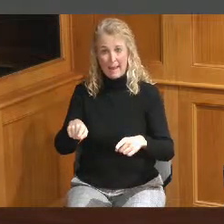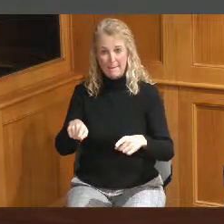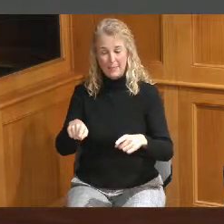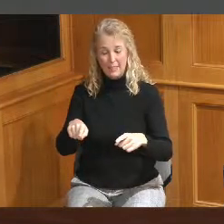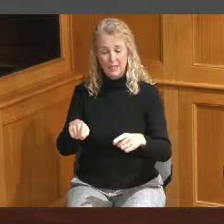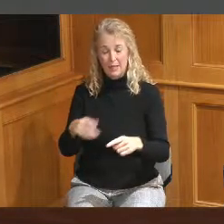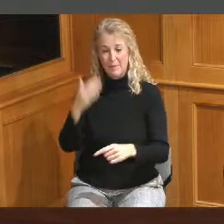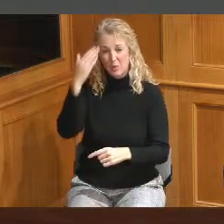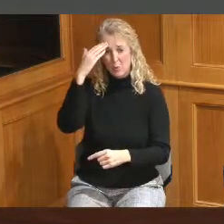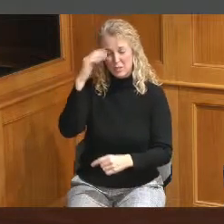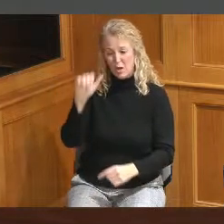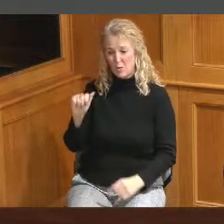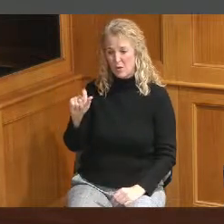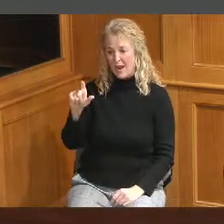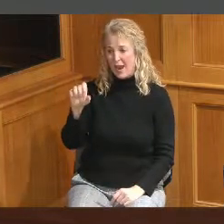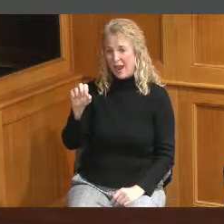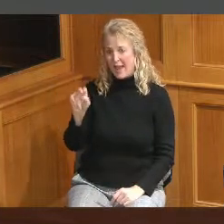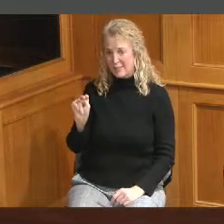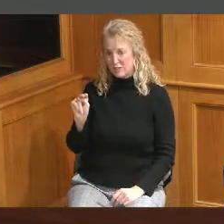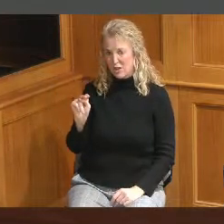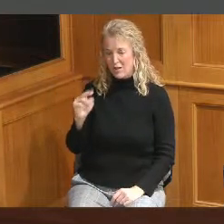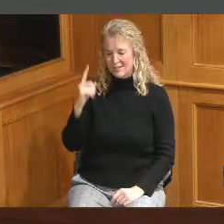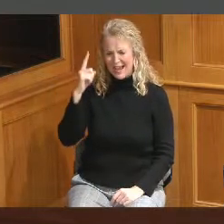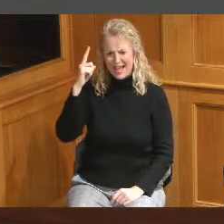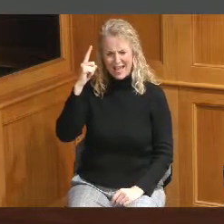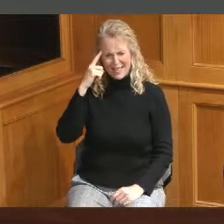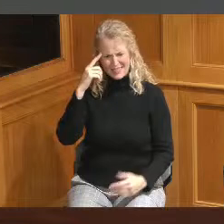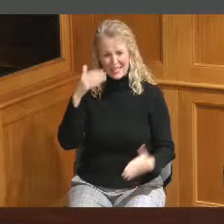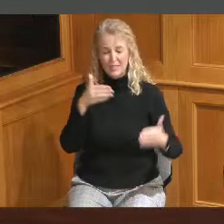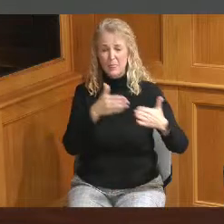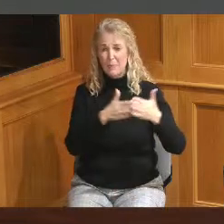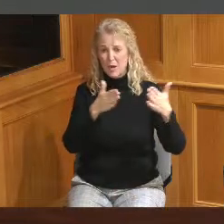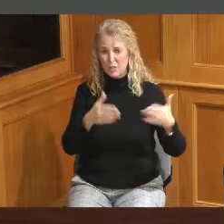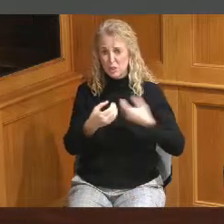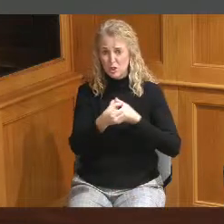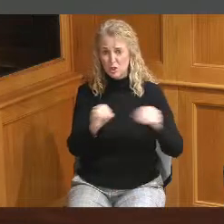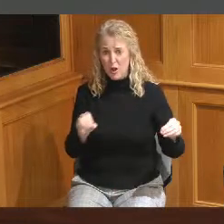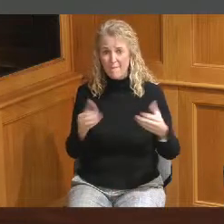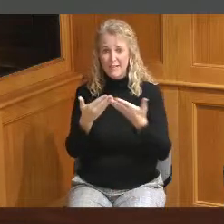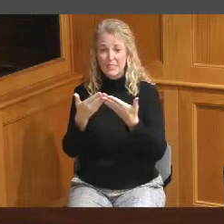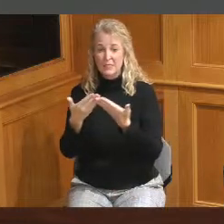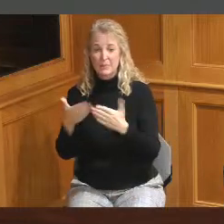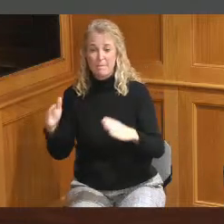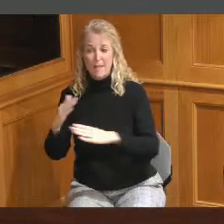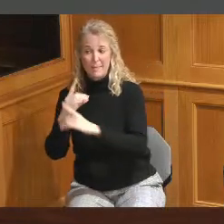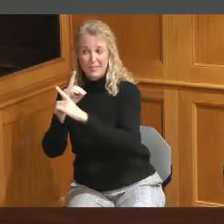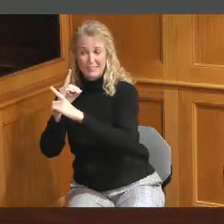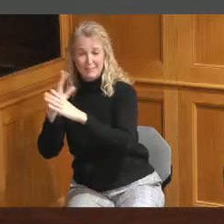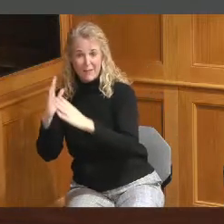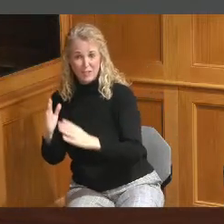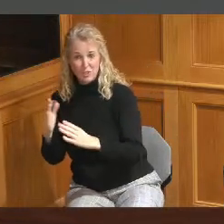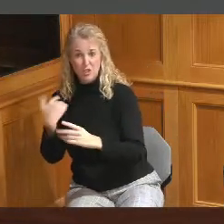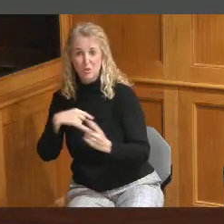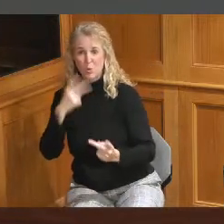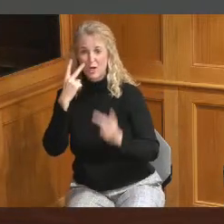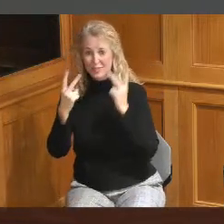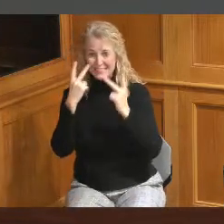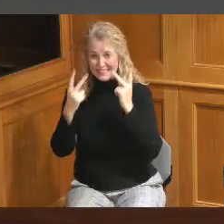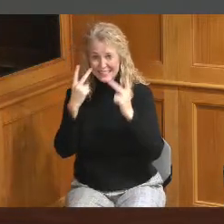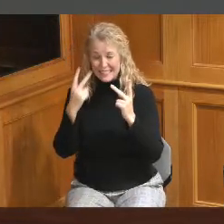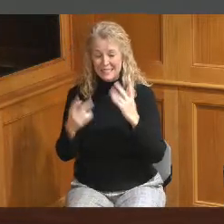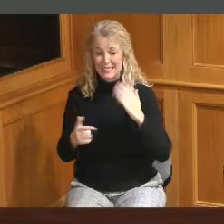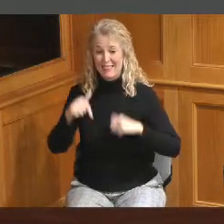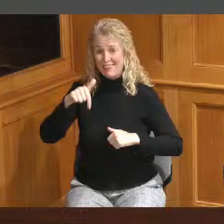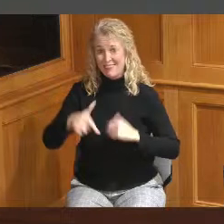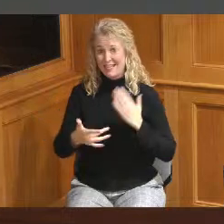Axon. I think we have initiatives in the prosecutor's office, public defender. So we're seeing this type of